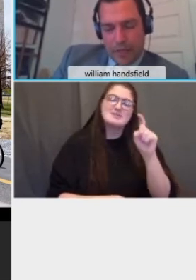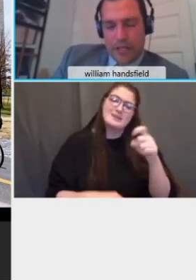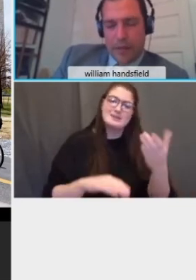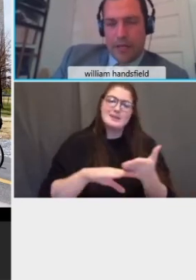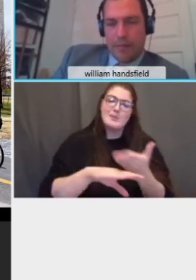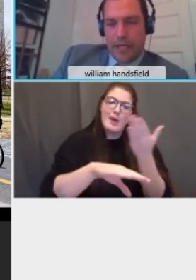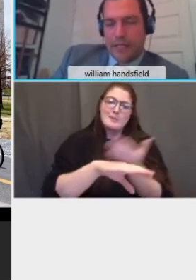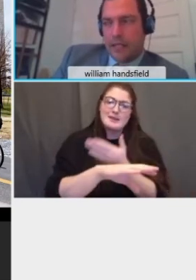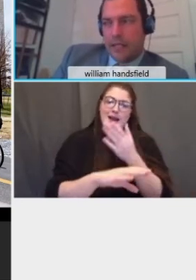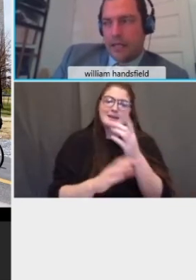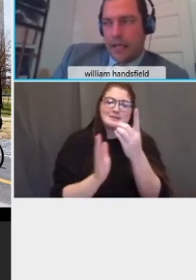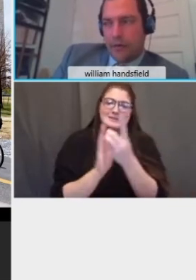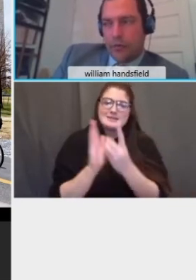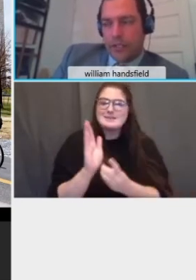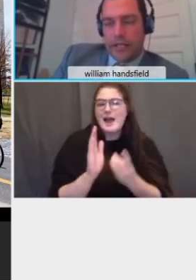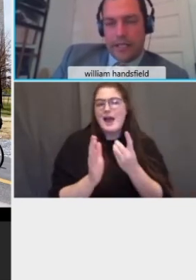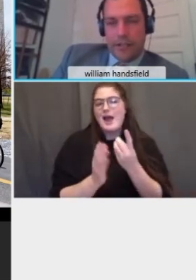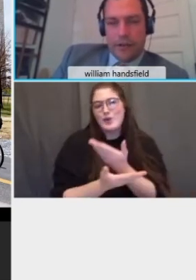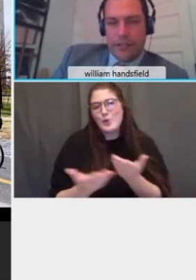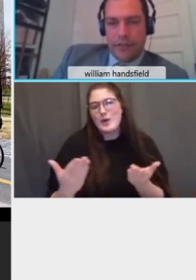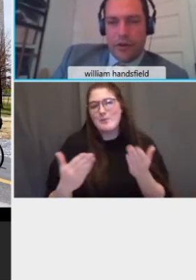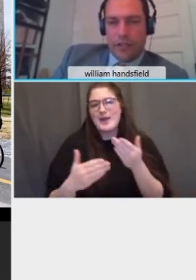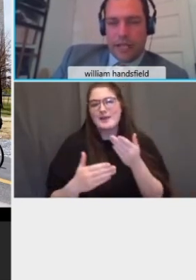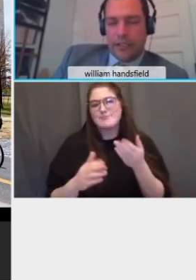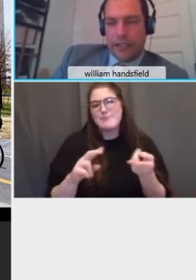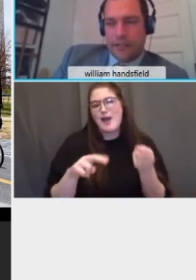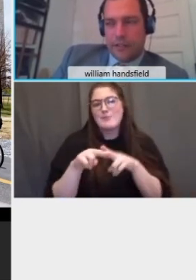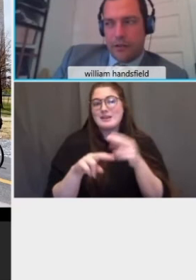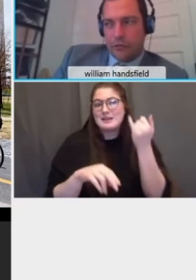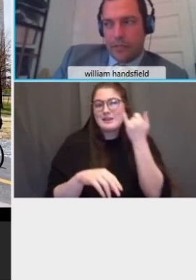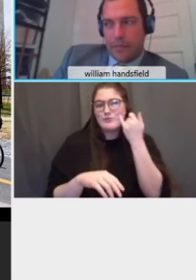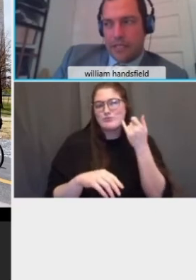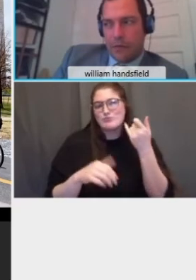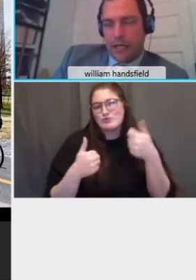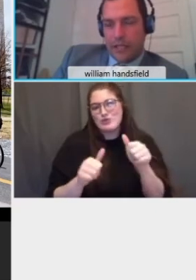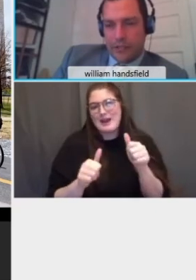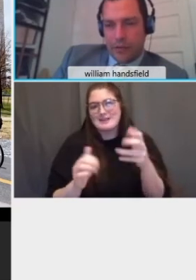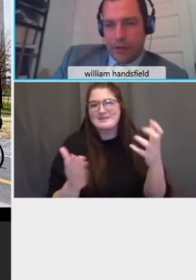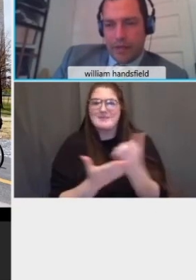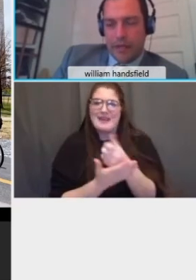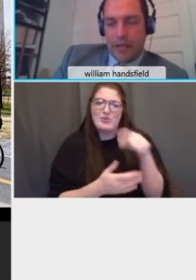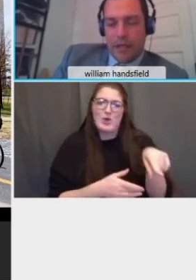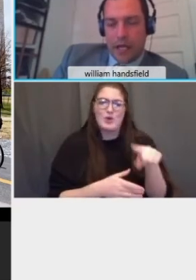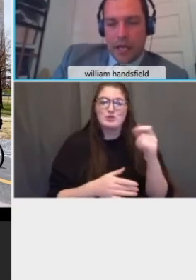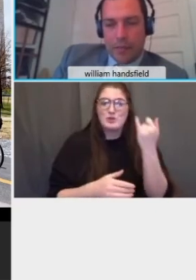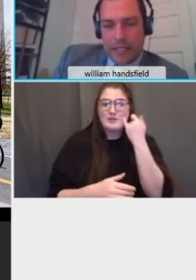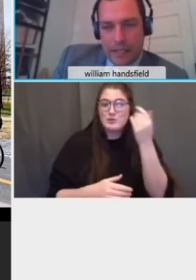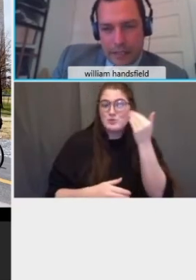sort of equipment and striping updates. And we're trying to get to those. If you know a section that's really missing markings